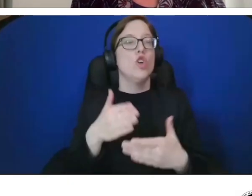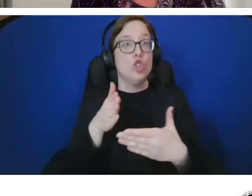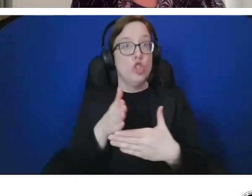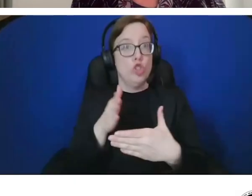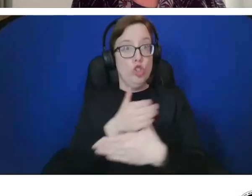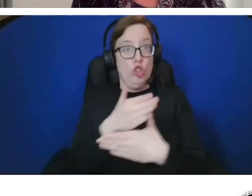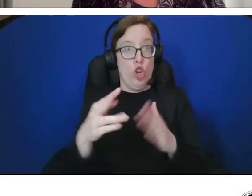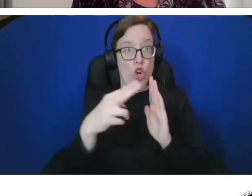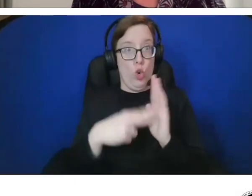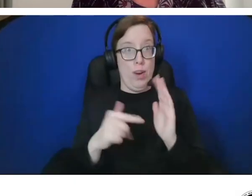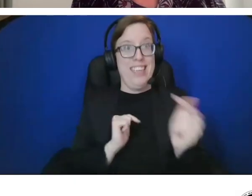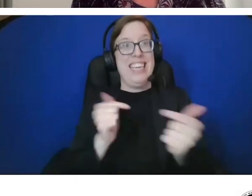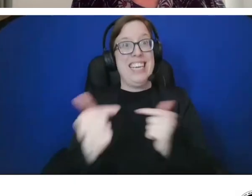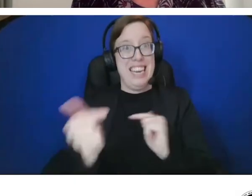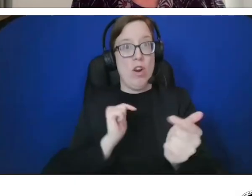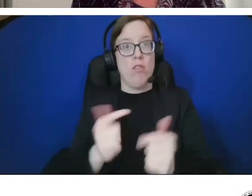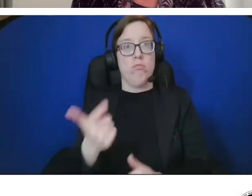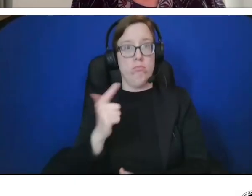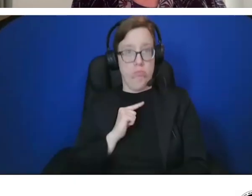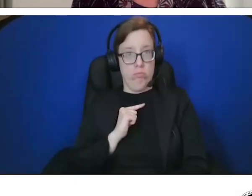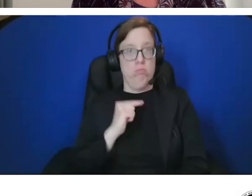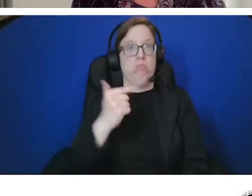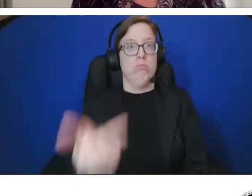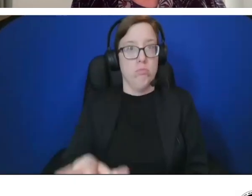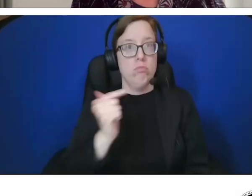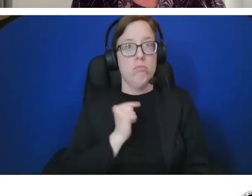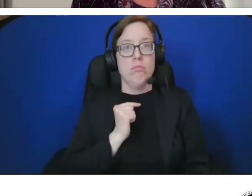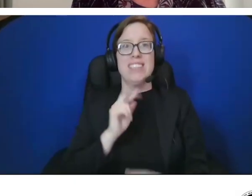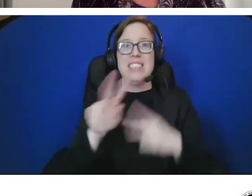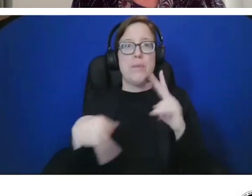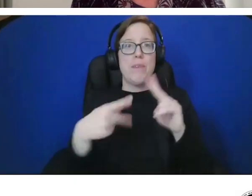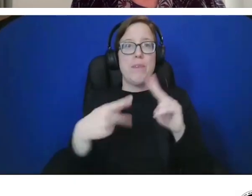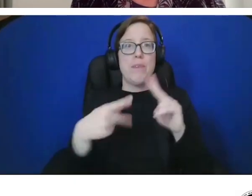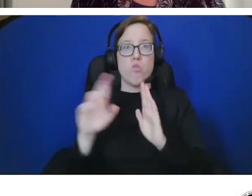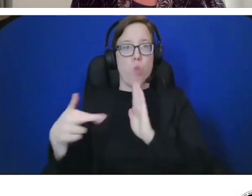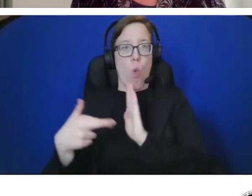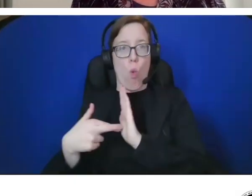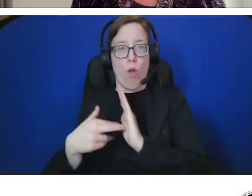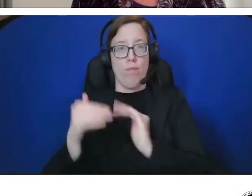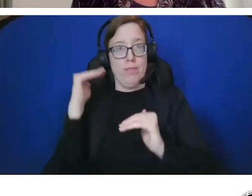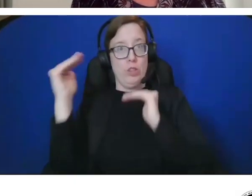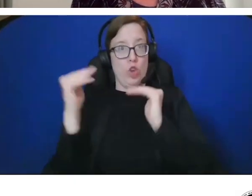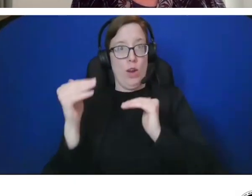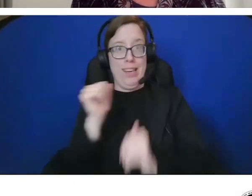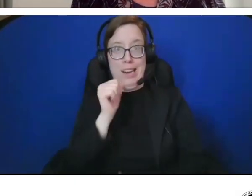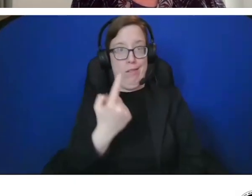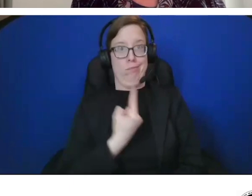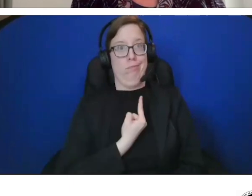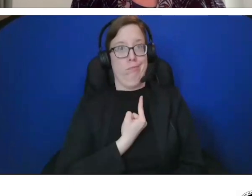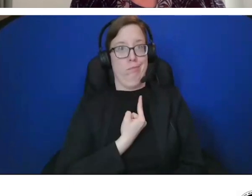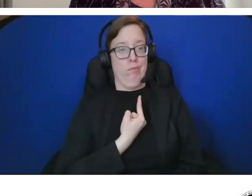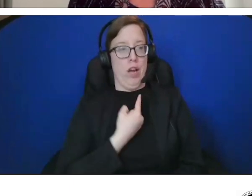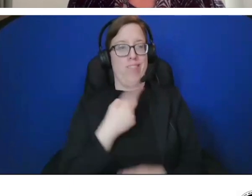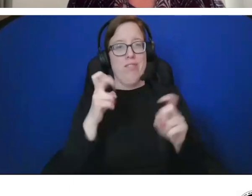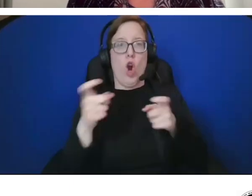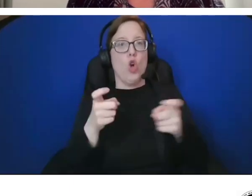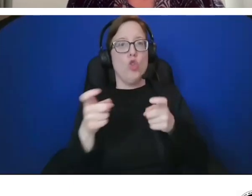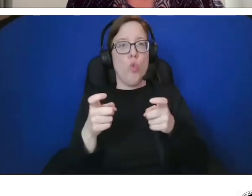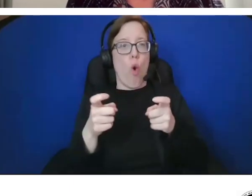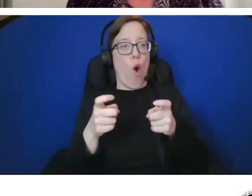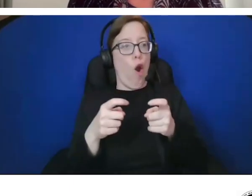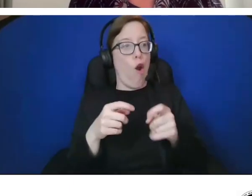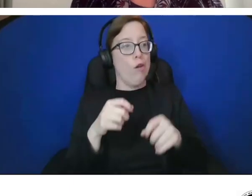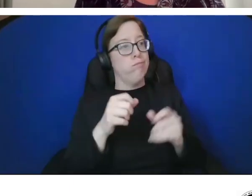interactive reading is when you take turns. There's some kind of a role the adult is not always in control